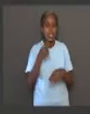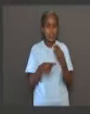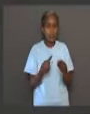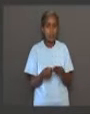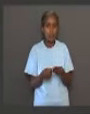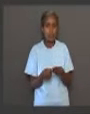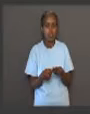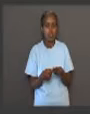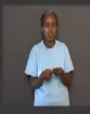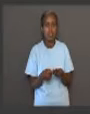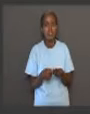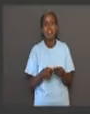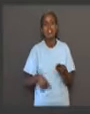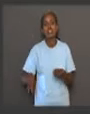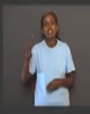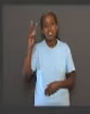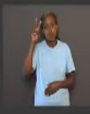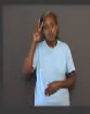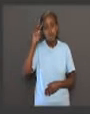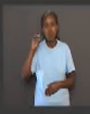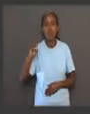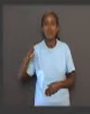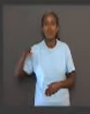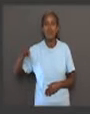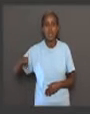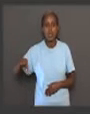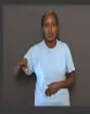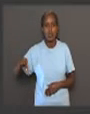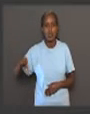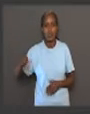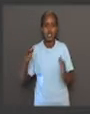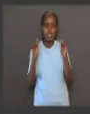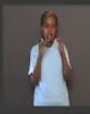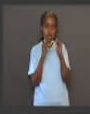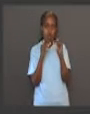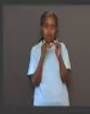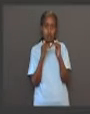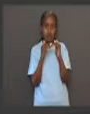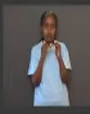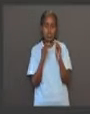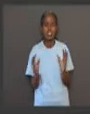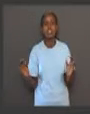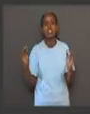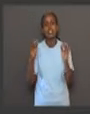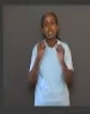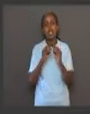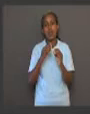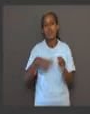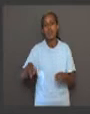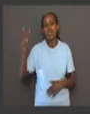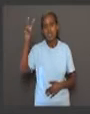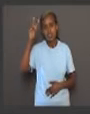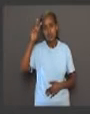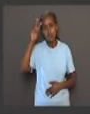Therefore, the square of OQ is equal to the sum of the